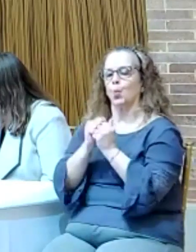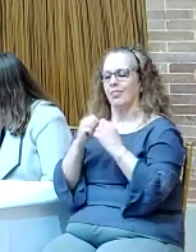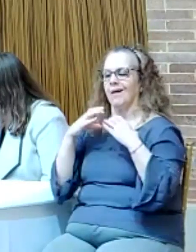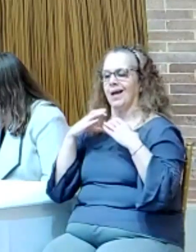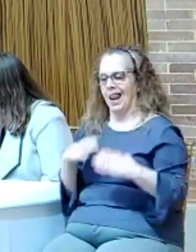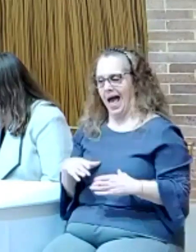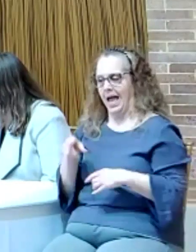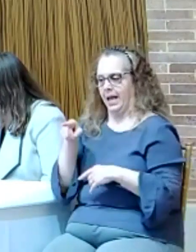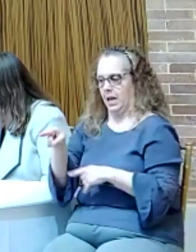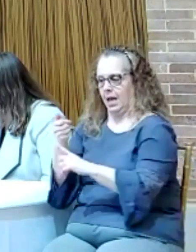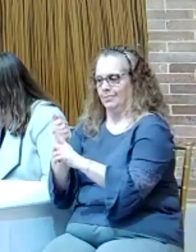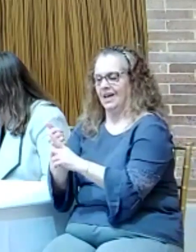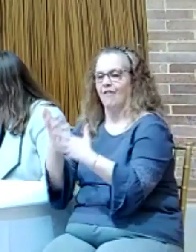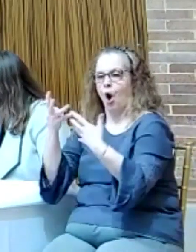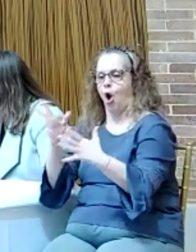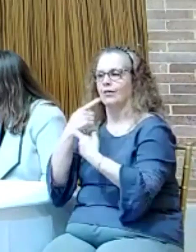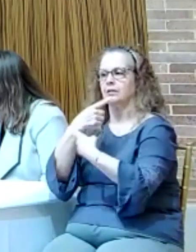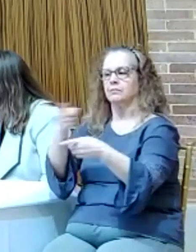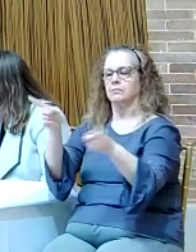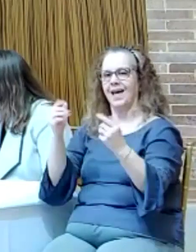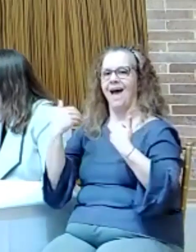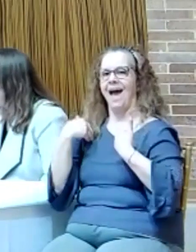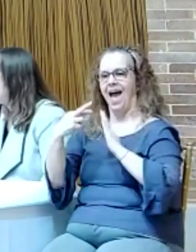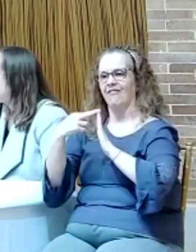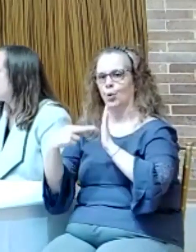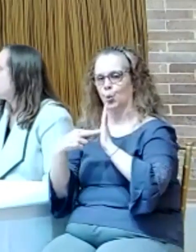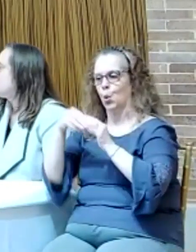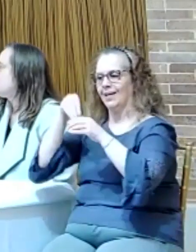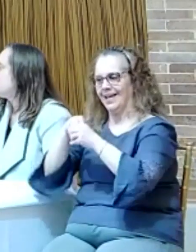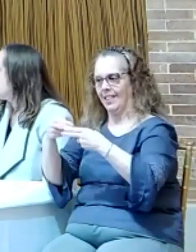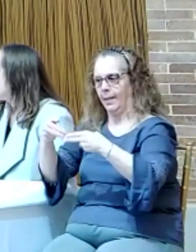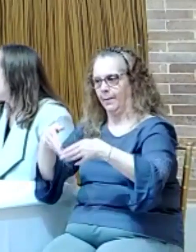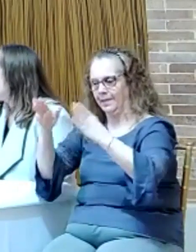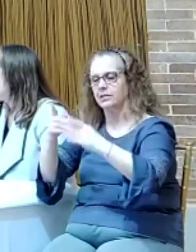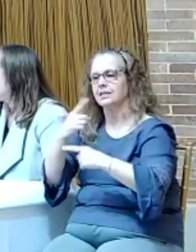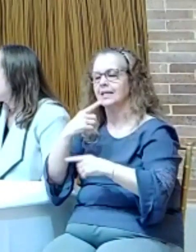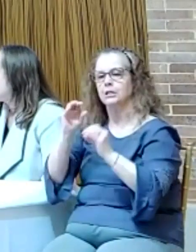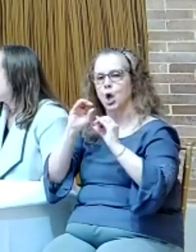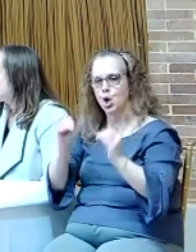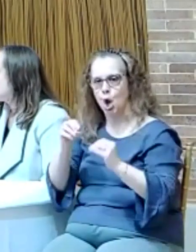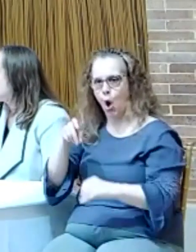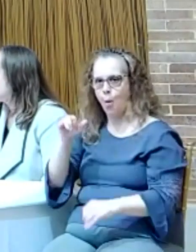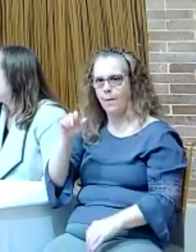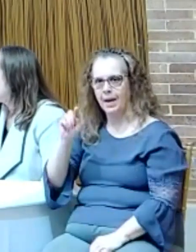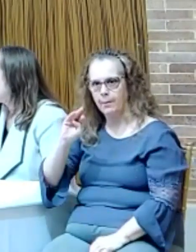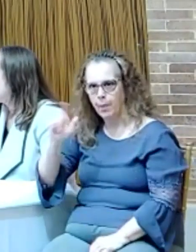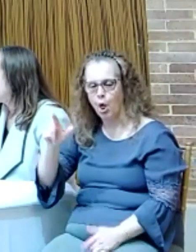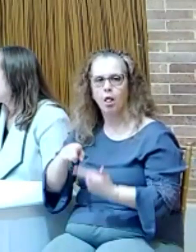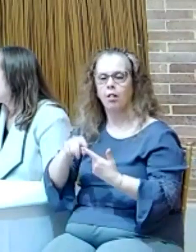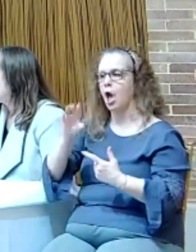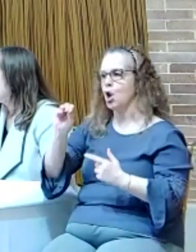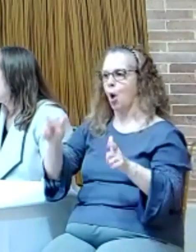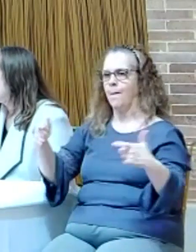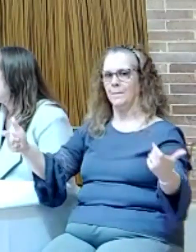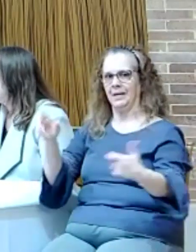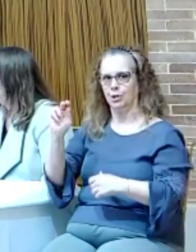the municipalities the municipalities are covered under title three of The Americans with Disabilities Act and in that